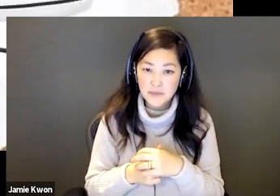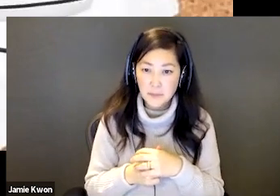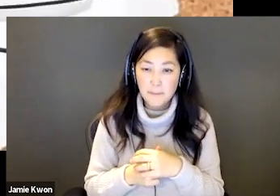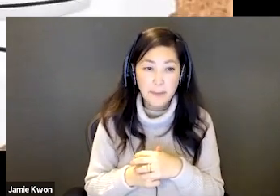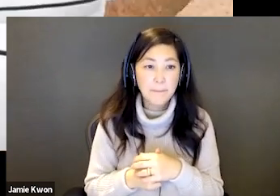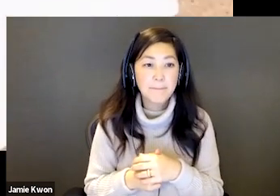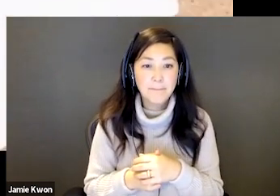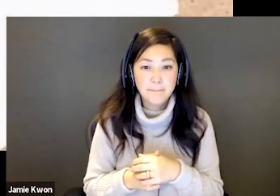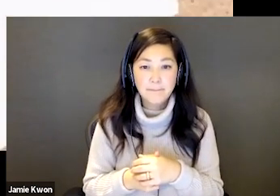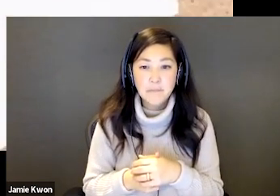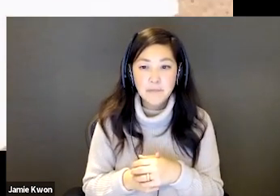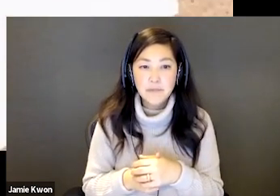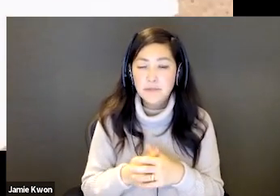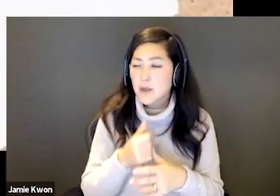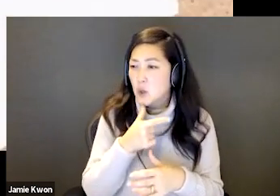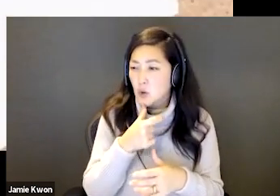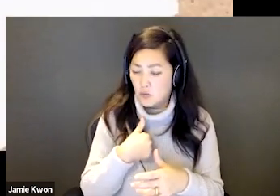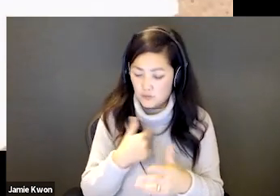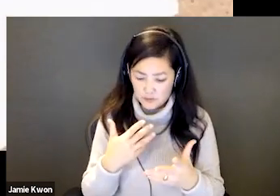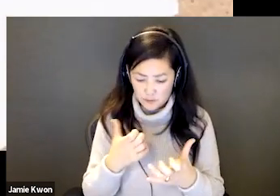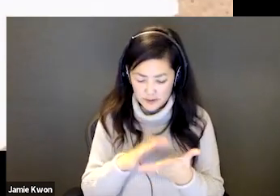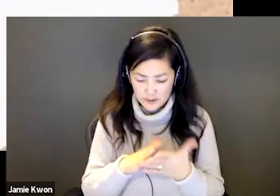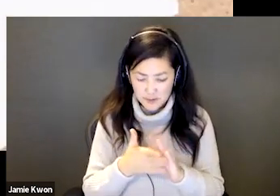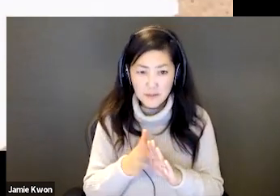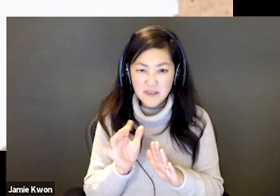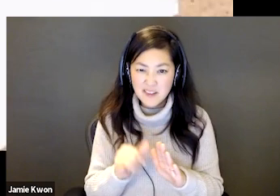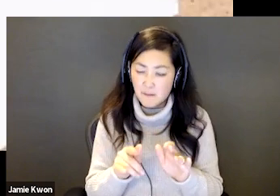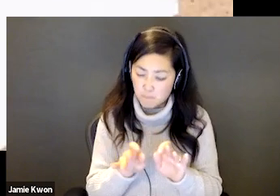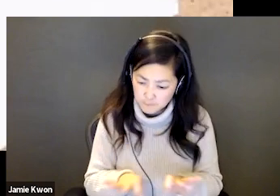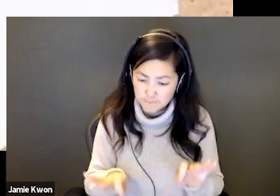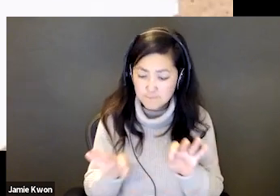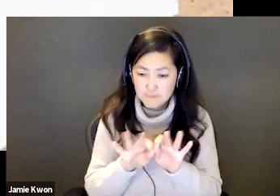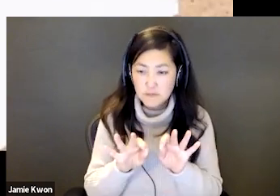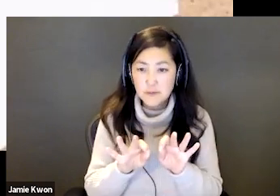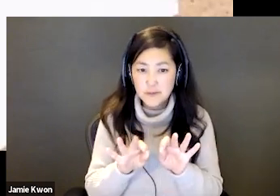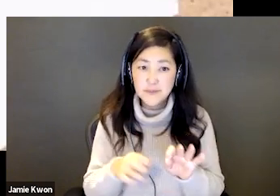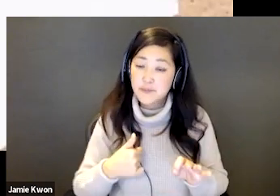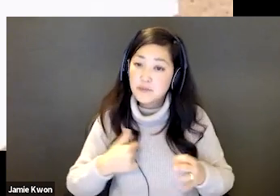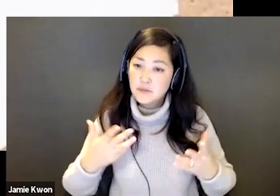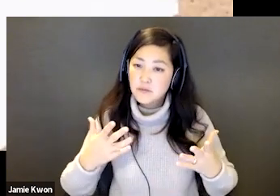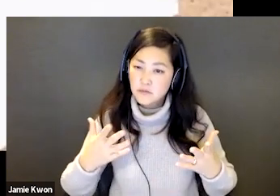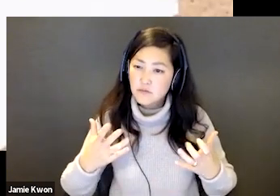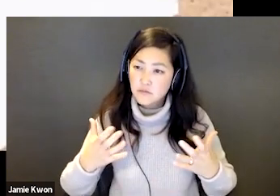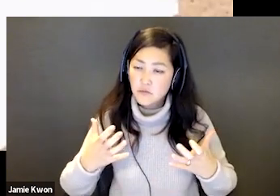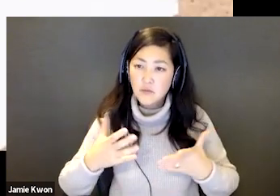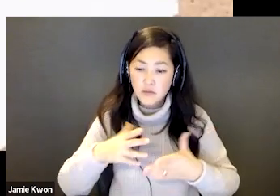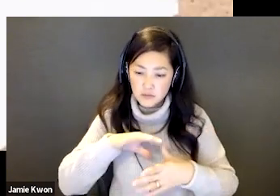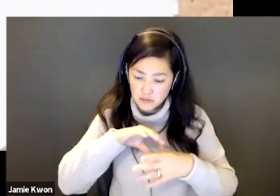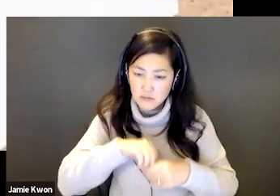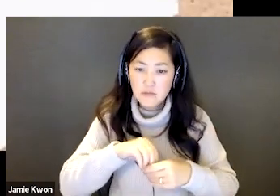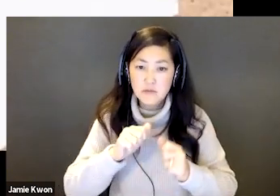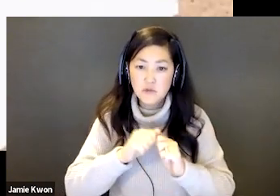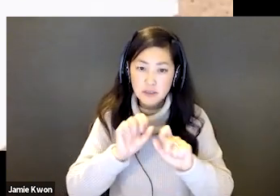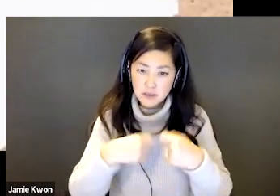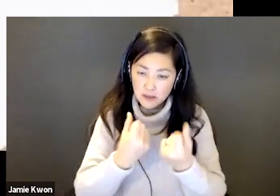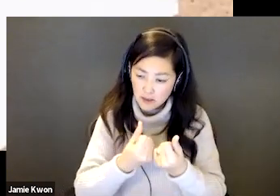And who I wanted to be mattered the most. I wanted to contribute to society